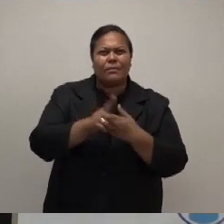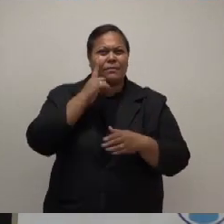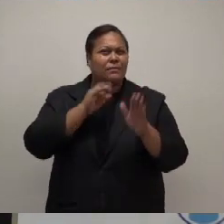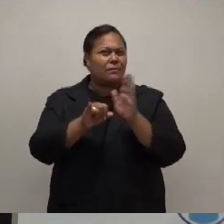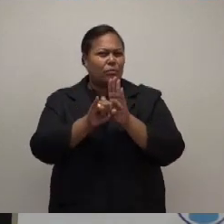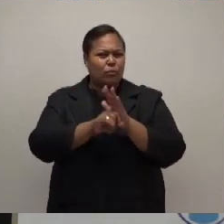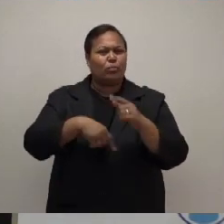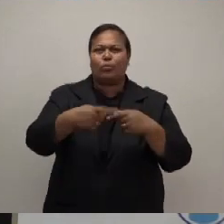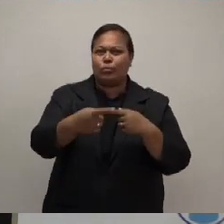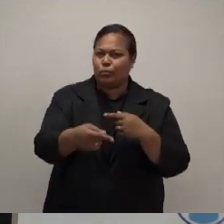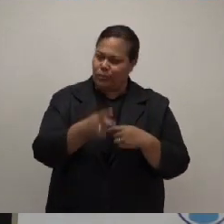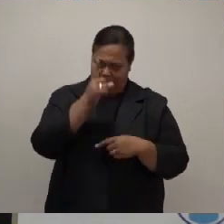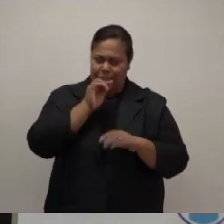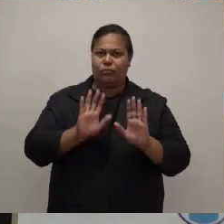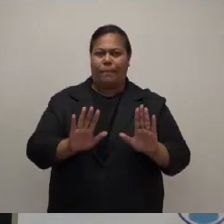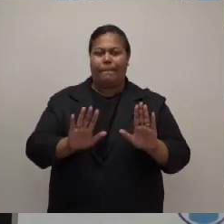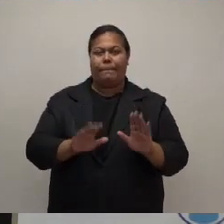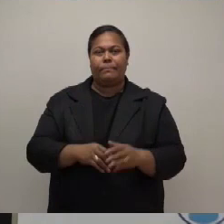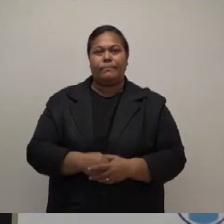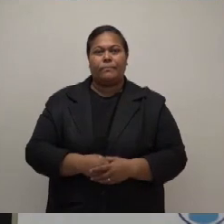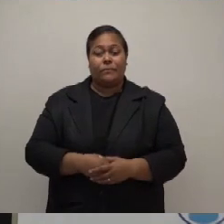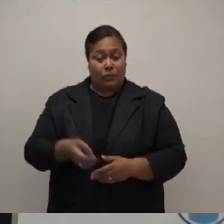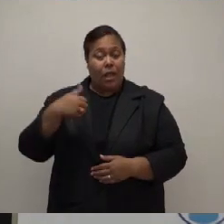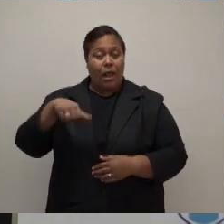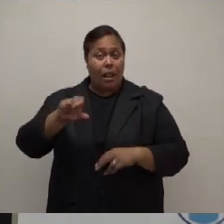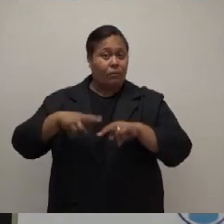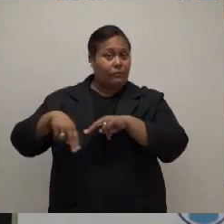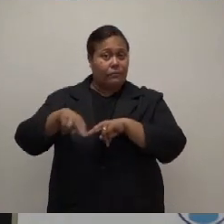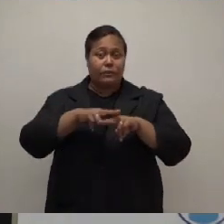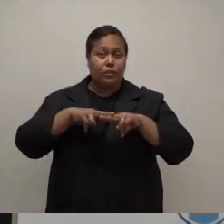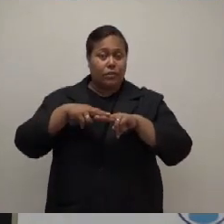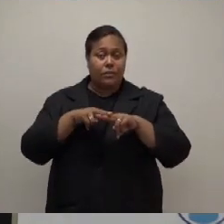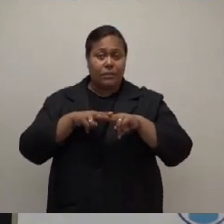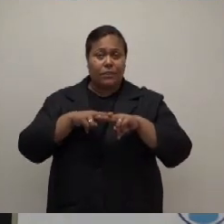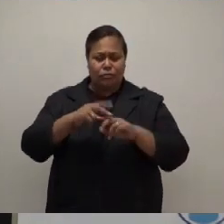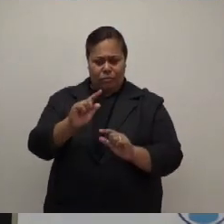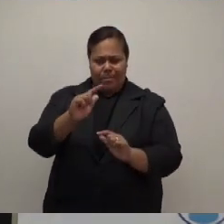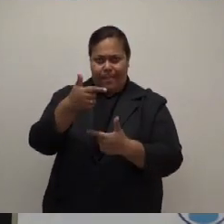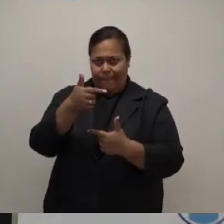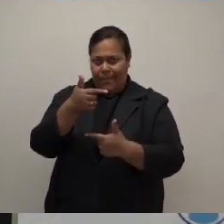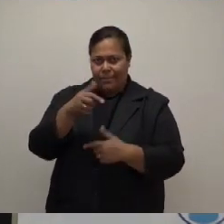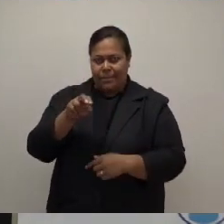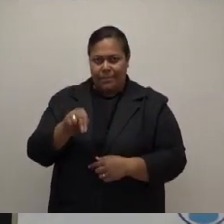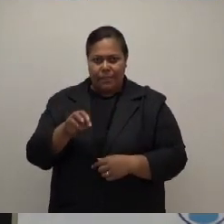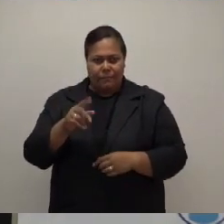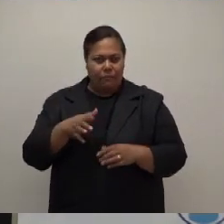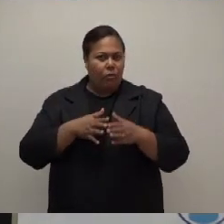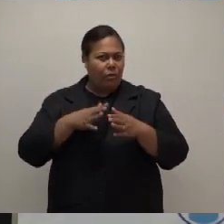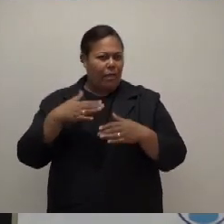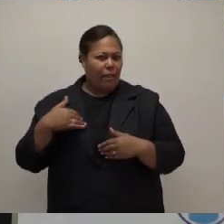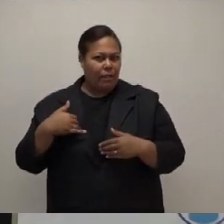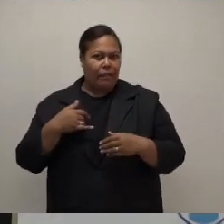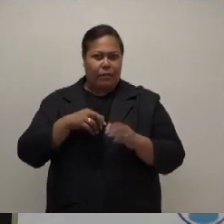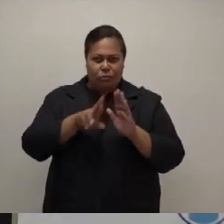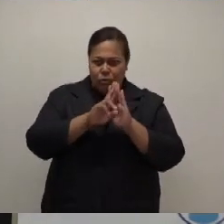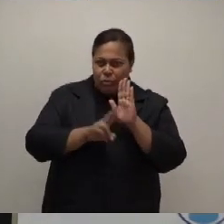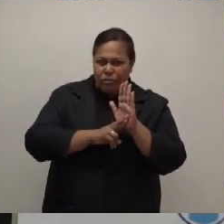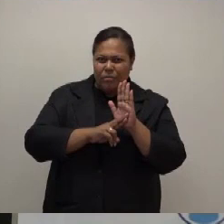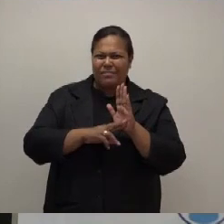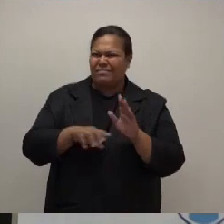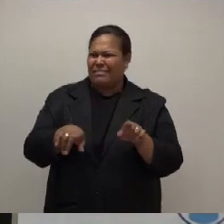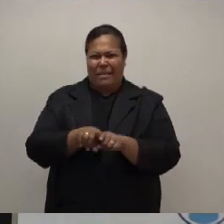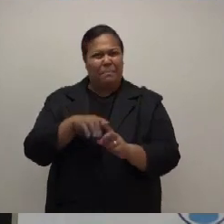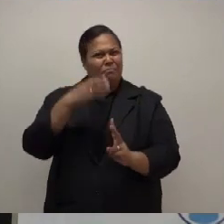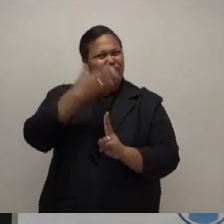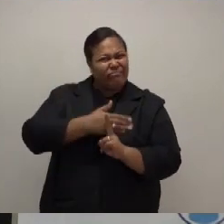way. This would allow Fiji to limit the need for broader public health measures like lockdowns.